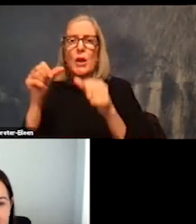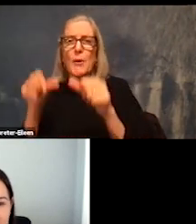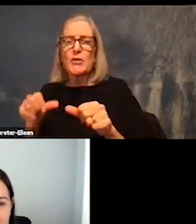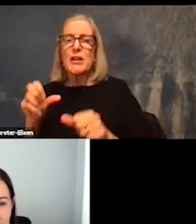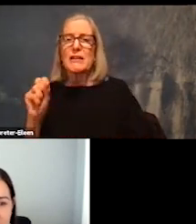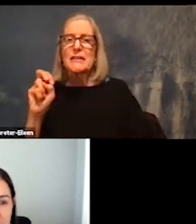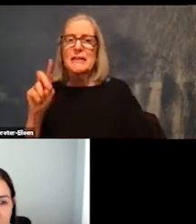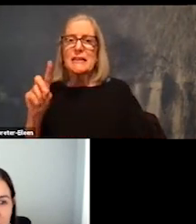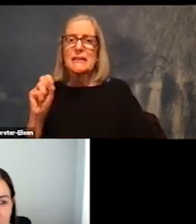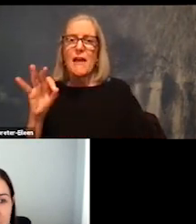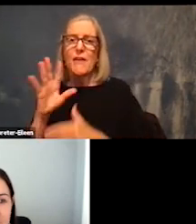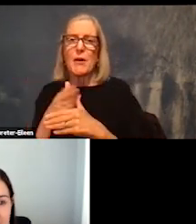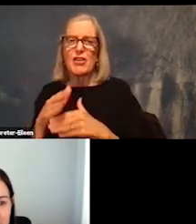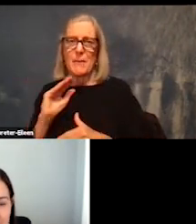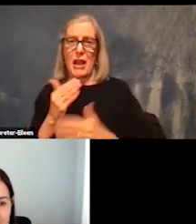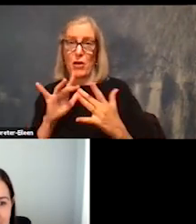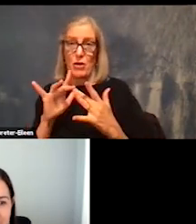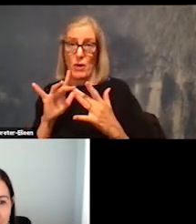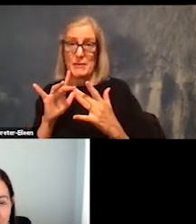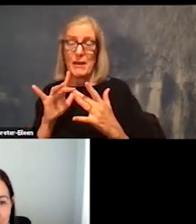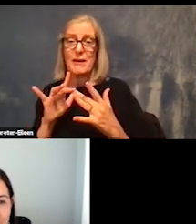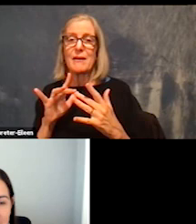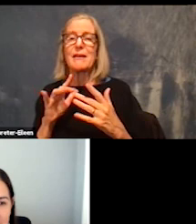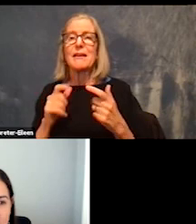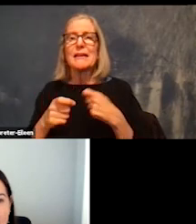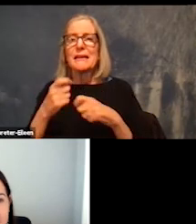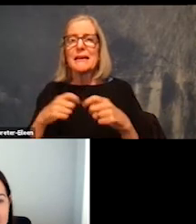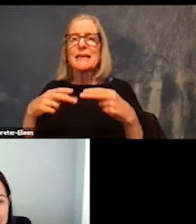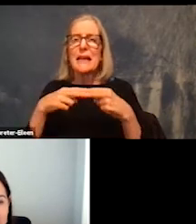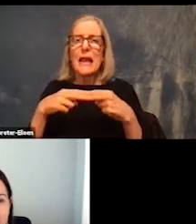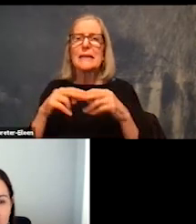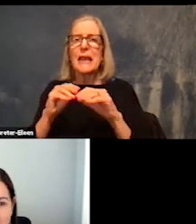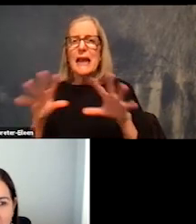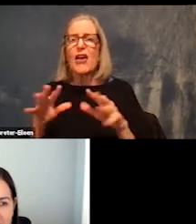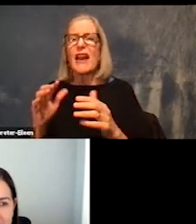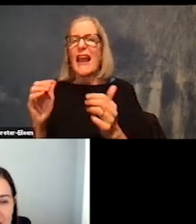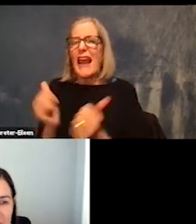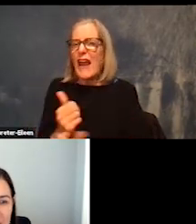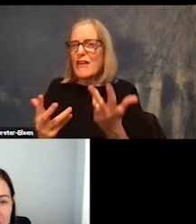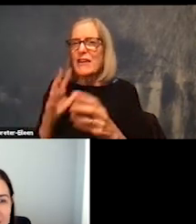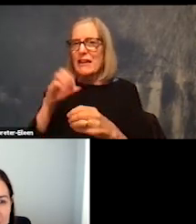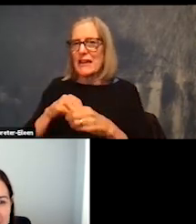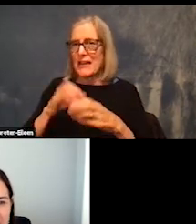website. So in lieu of slides and sending all those out, it's part and packaged into the recording.